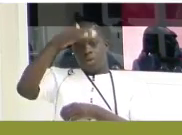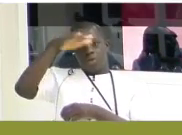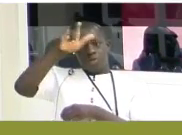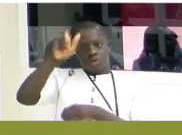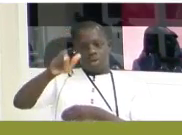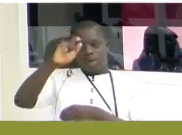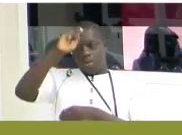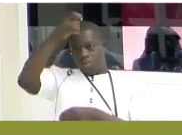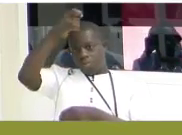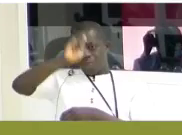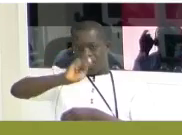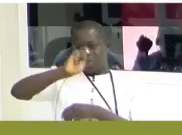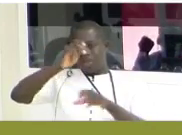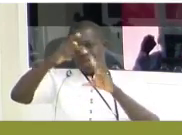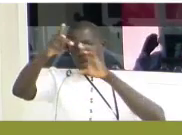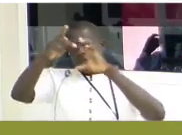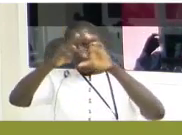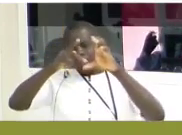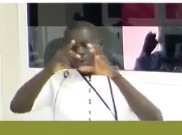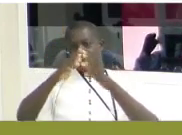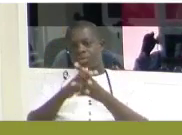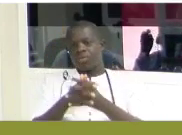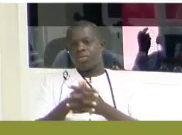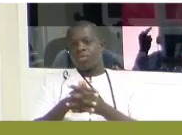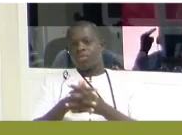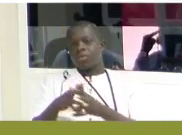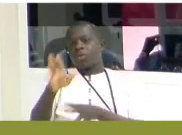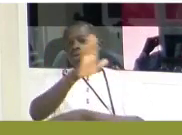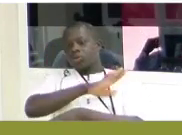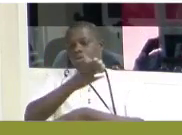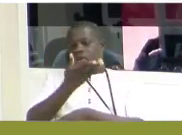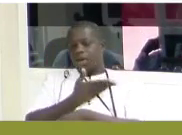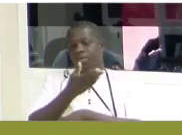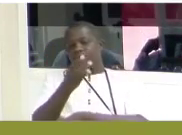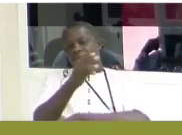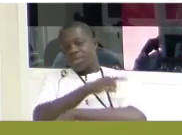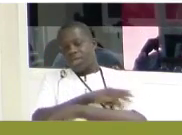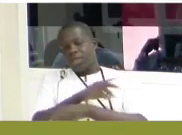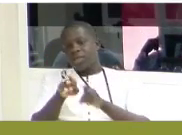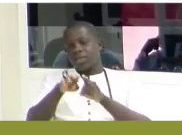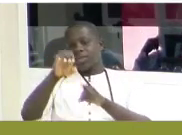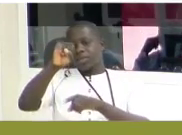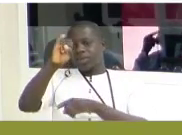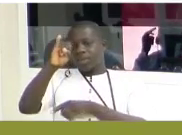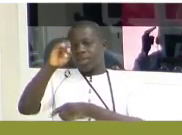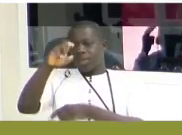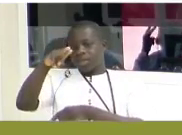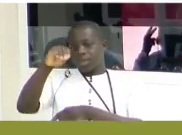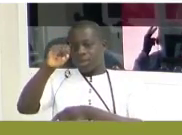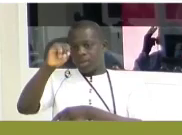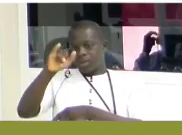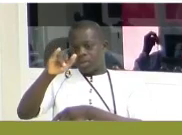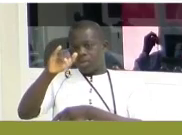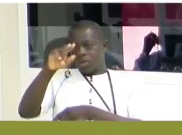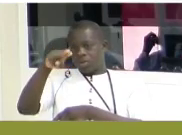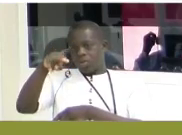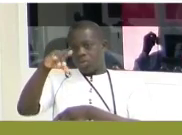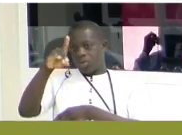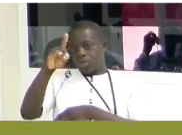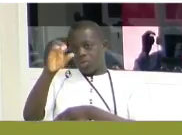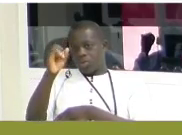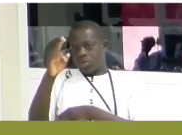Kanifing. You also have Sergeant Senindur, also from the serious crime of the Gambia Police